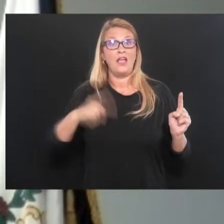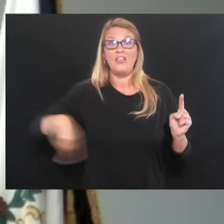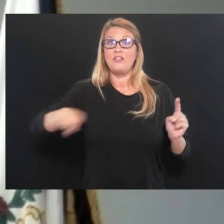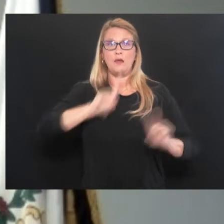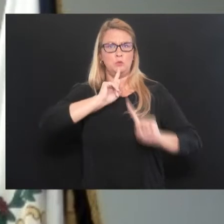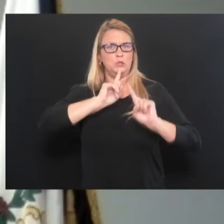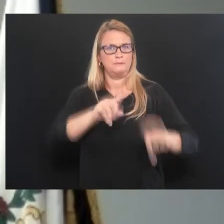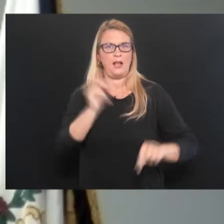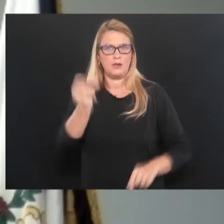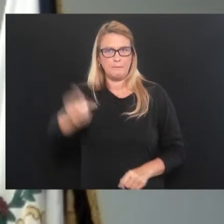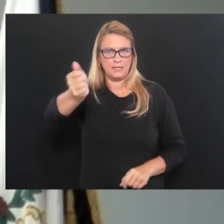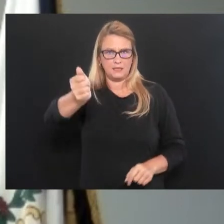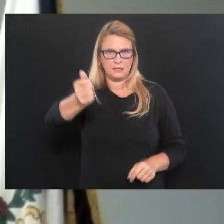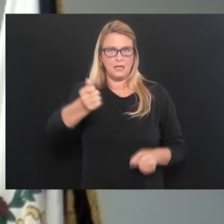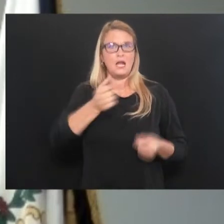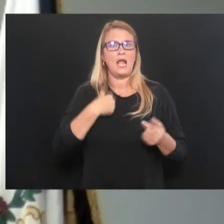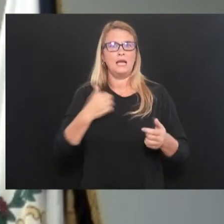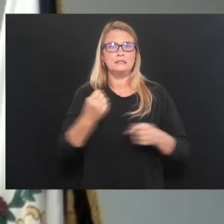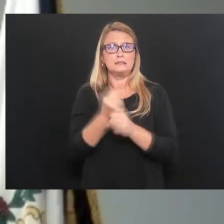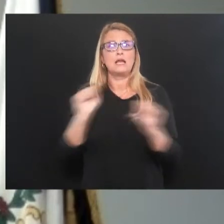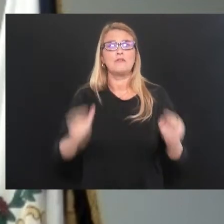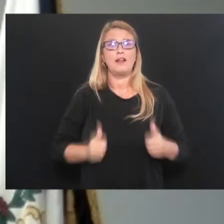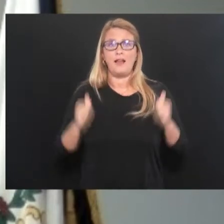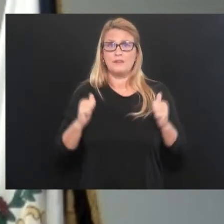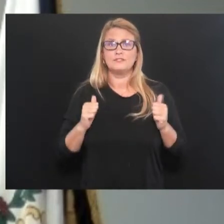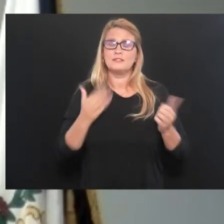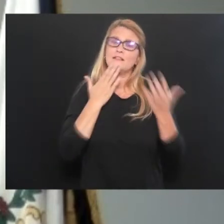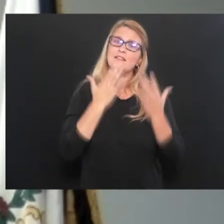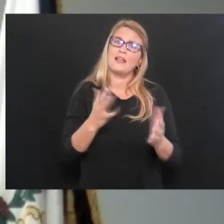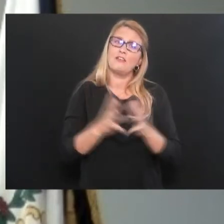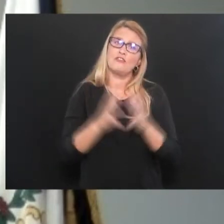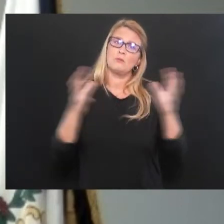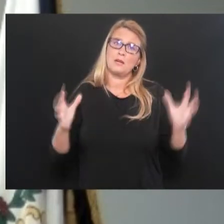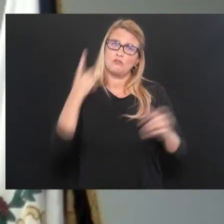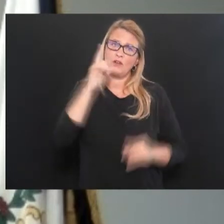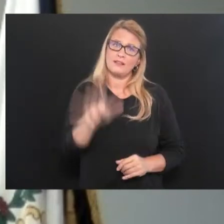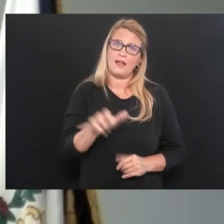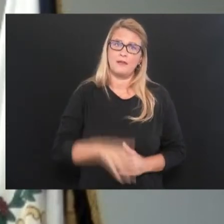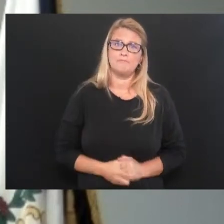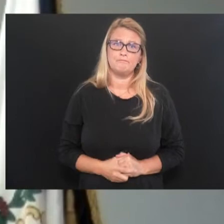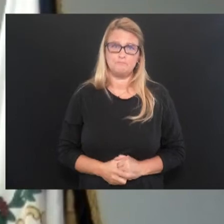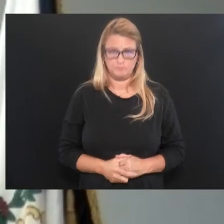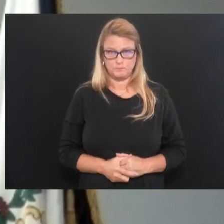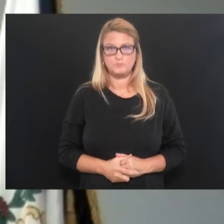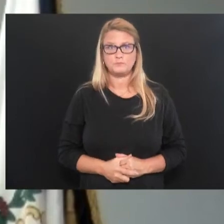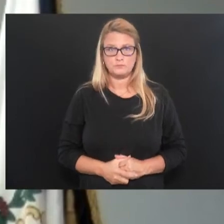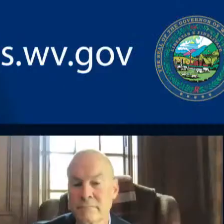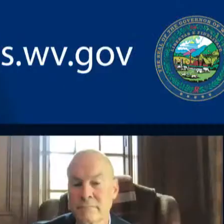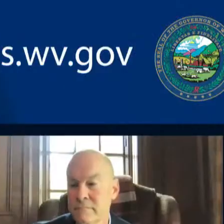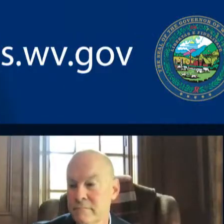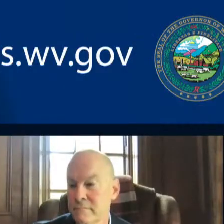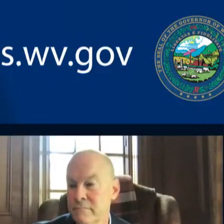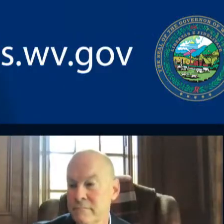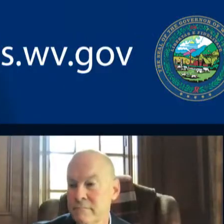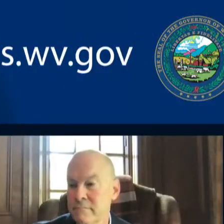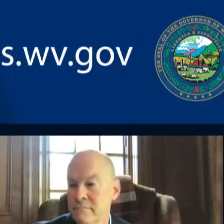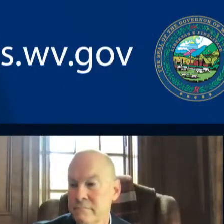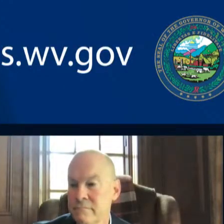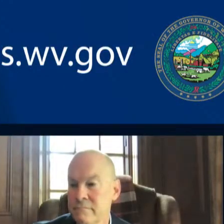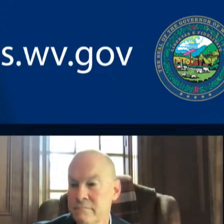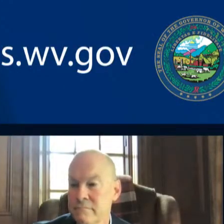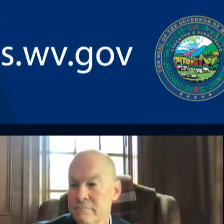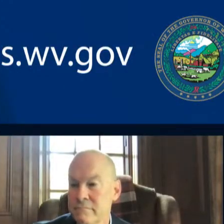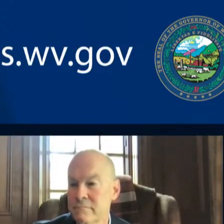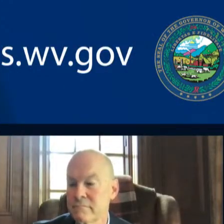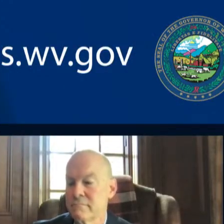fire. They're saving lives, and we thank you very much for what you do. Thank you, Secretary. Dr. Ryan Amjad, our state